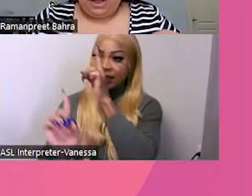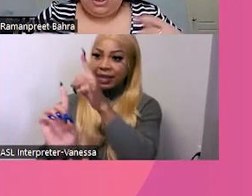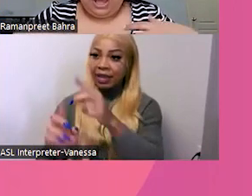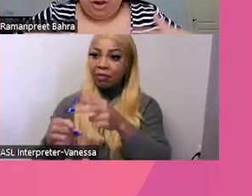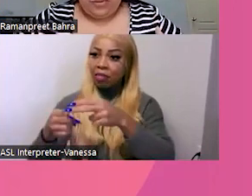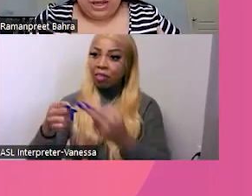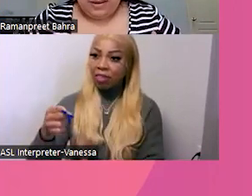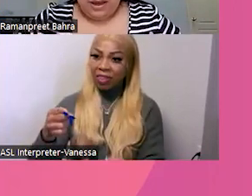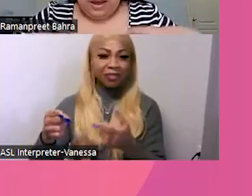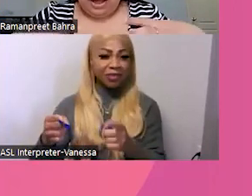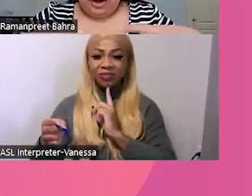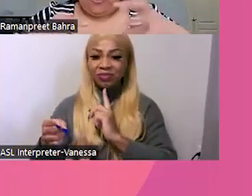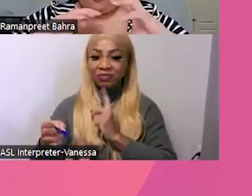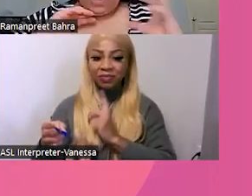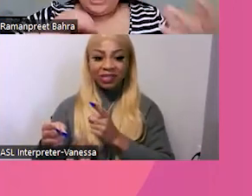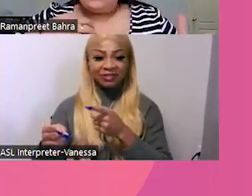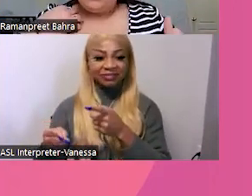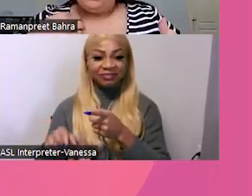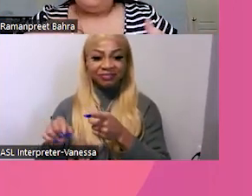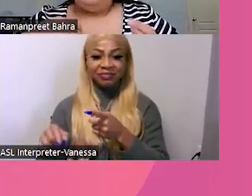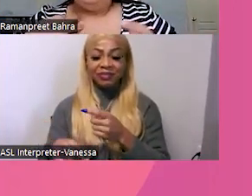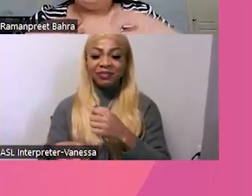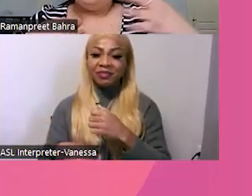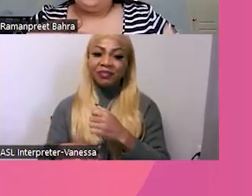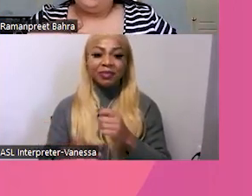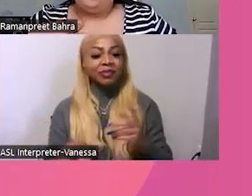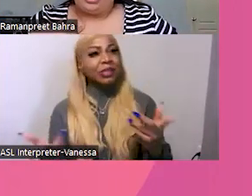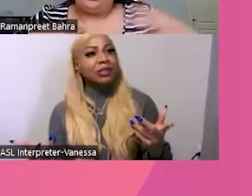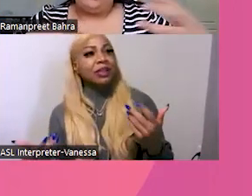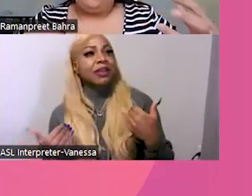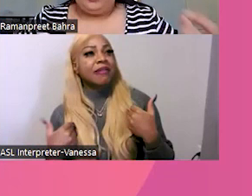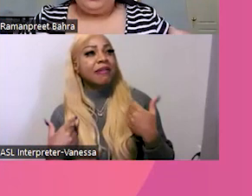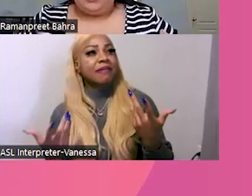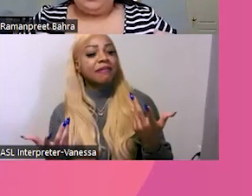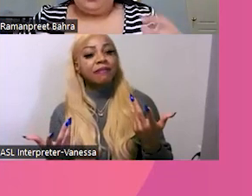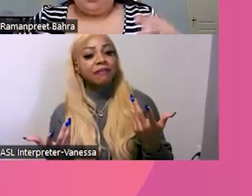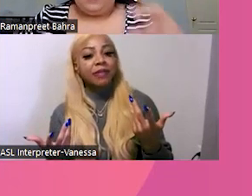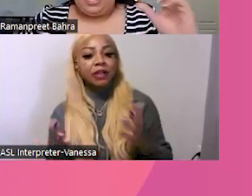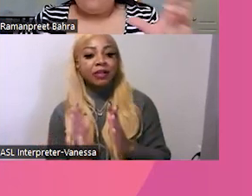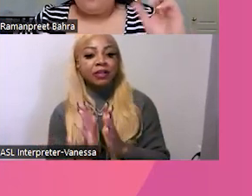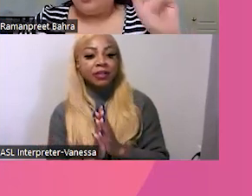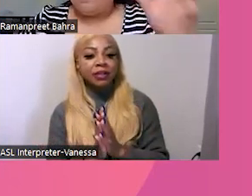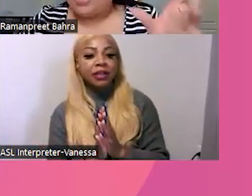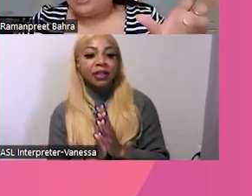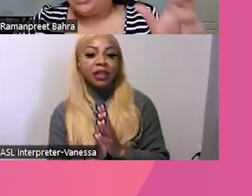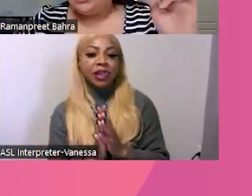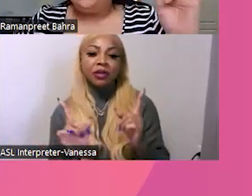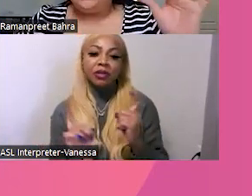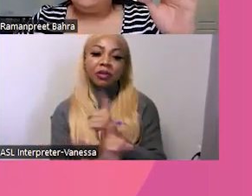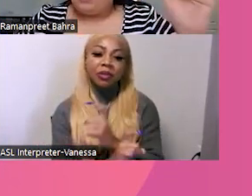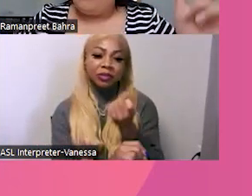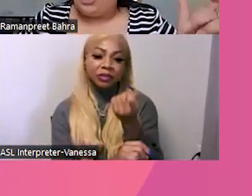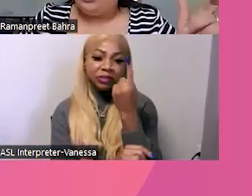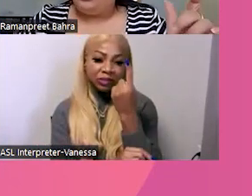theory really just helps us, frame this critical understanding of how problematic